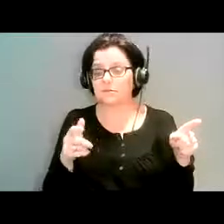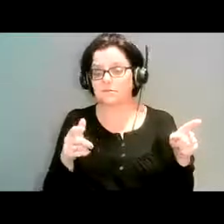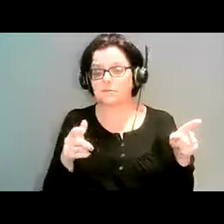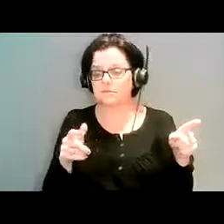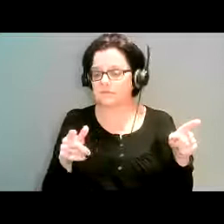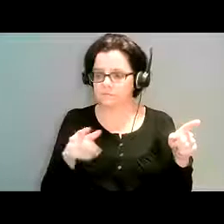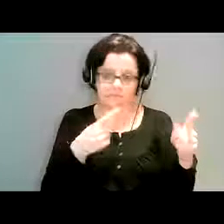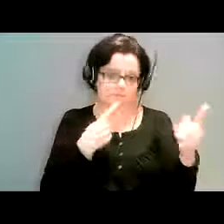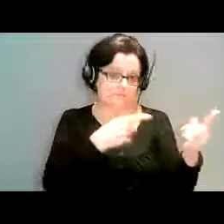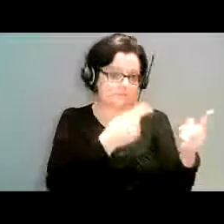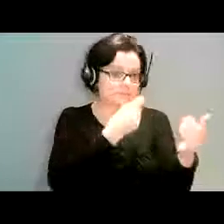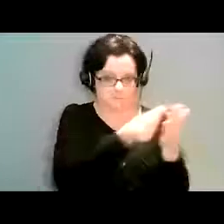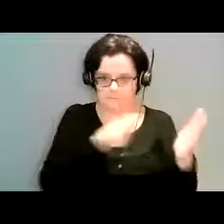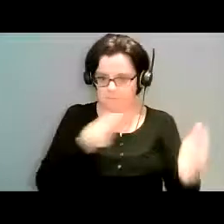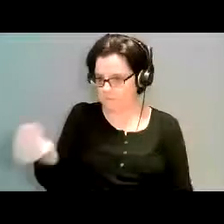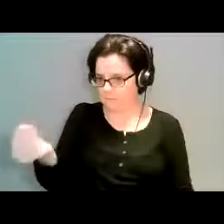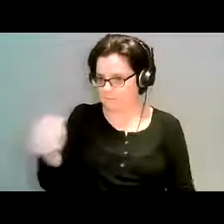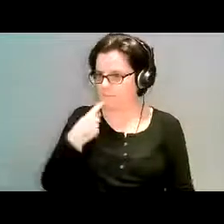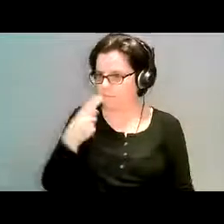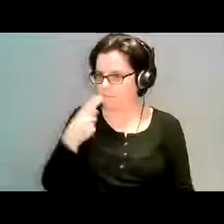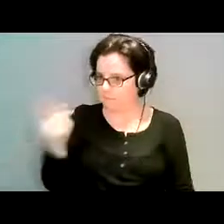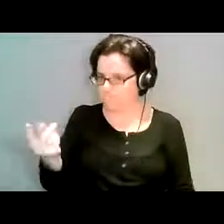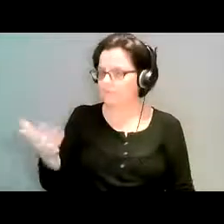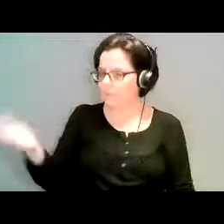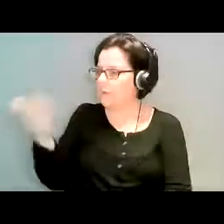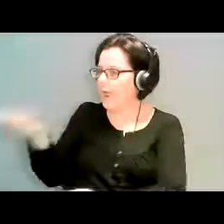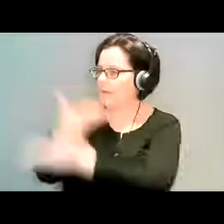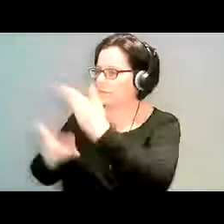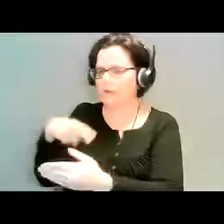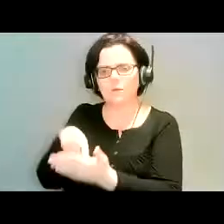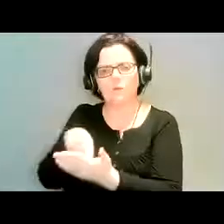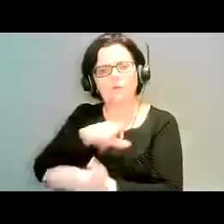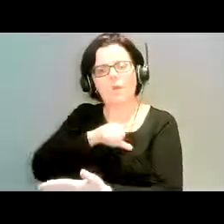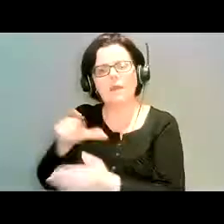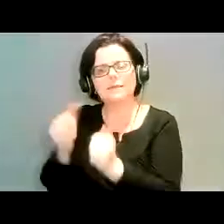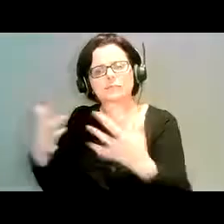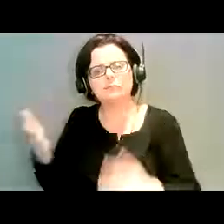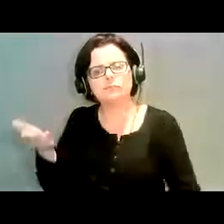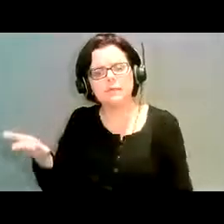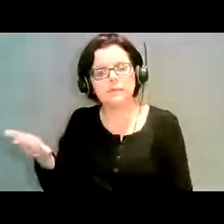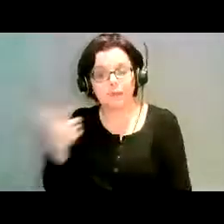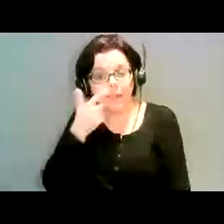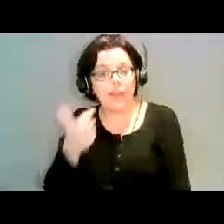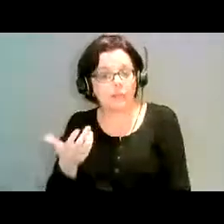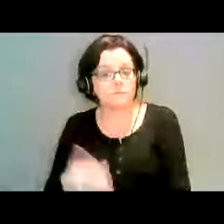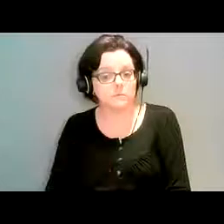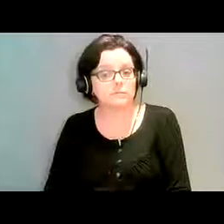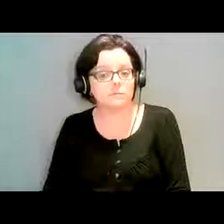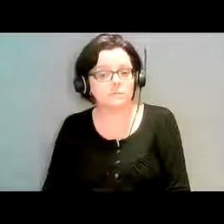send them this information and ask them to explain why they disagree.